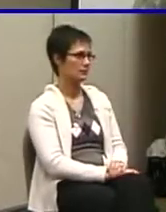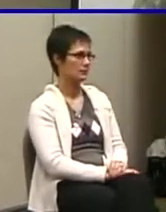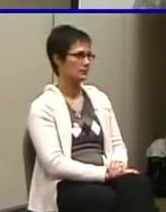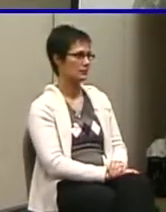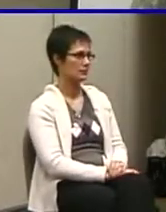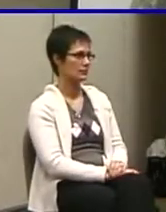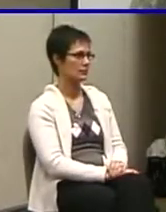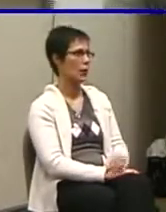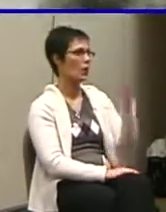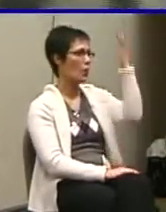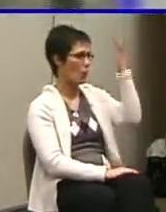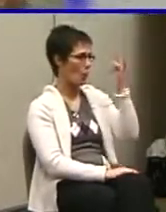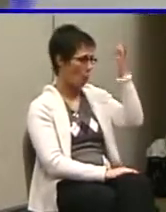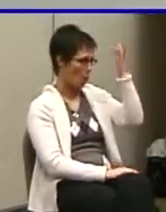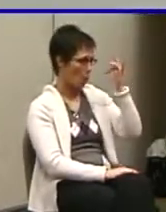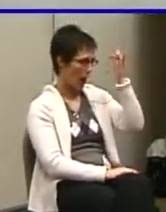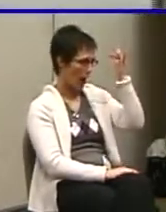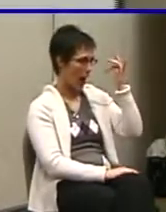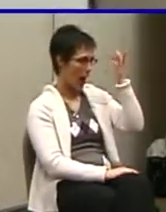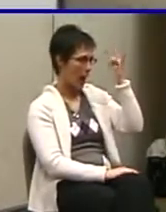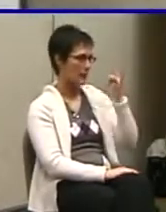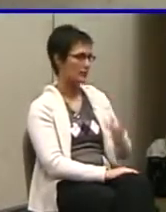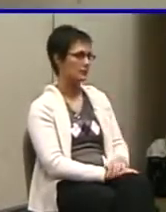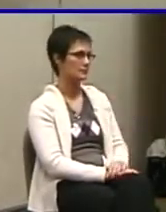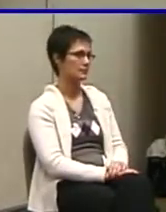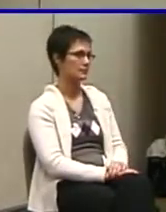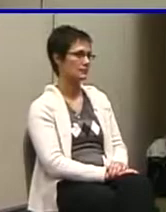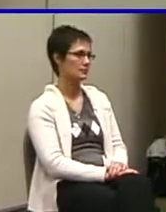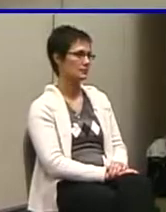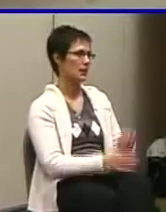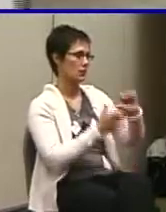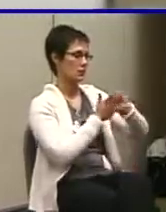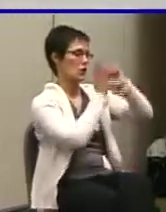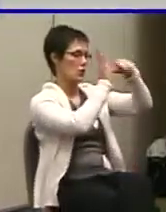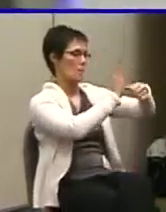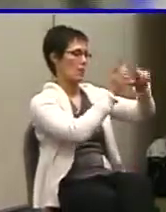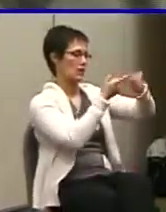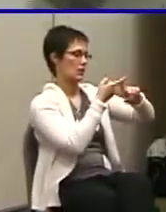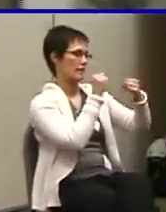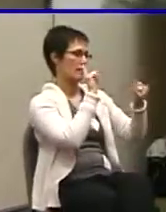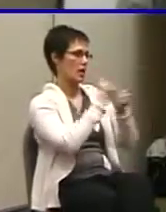Why did he do the action? They thought he was trying to impress his friends.